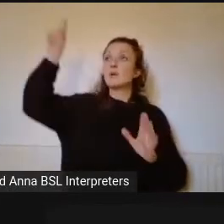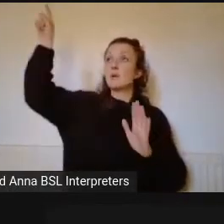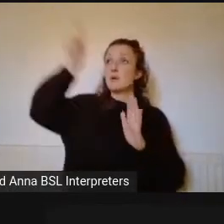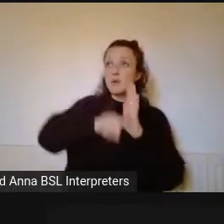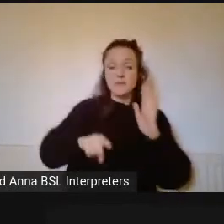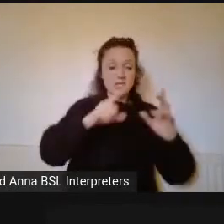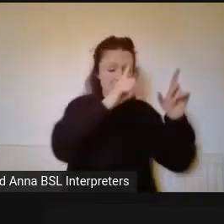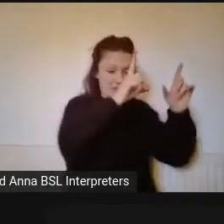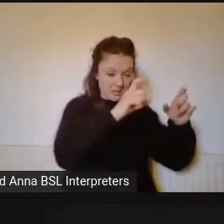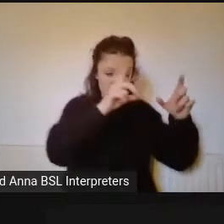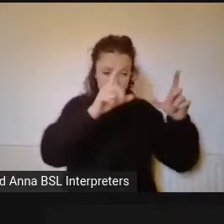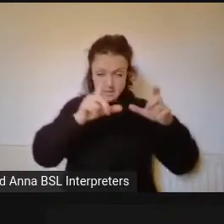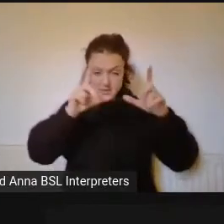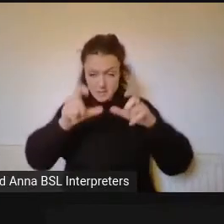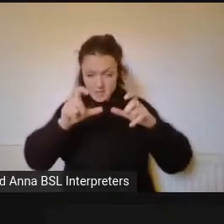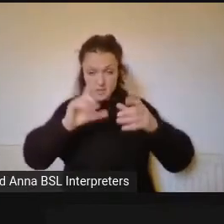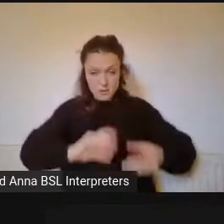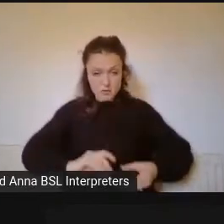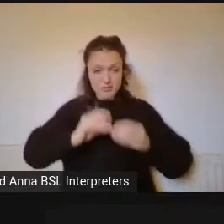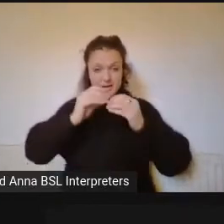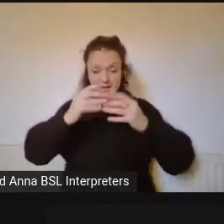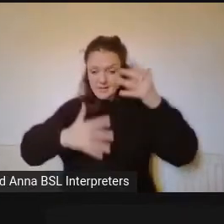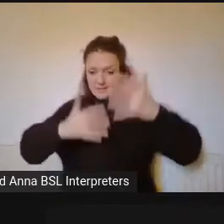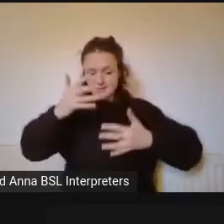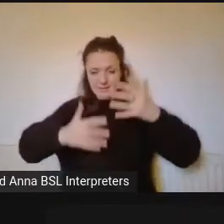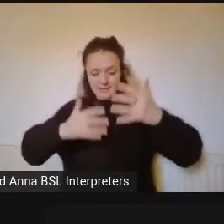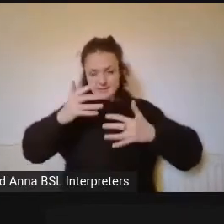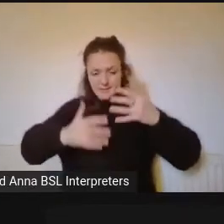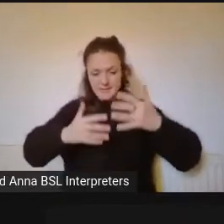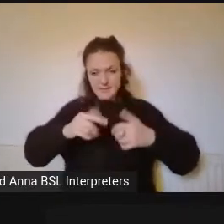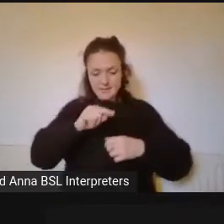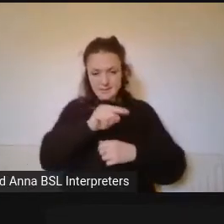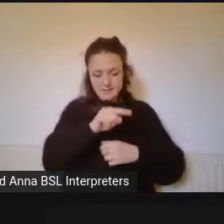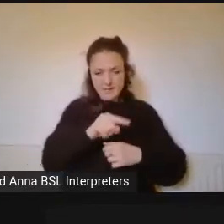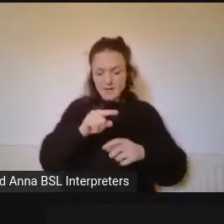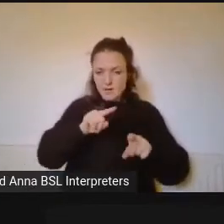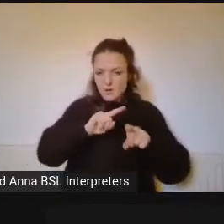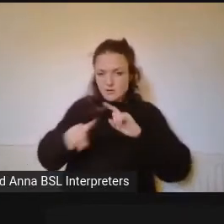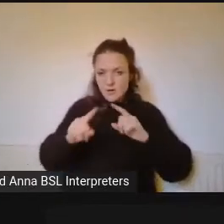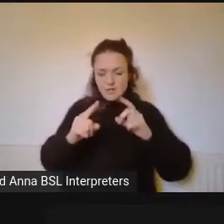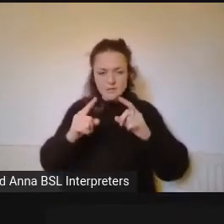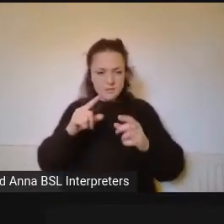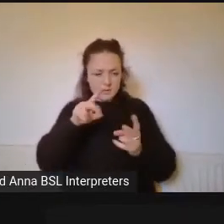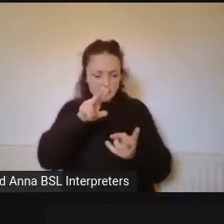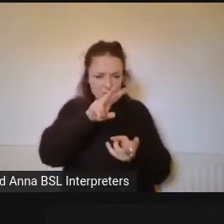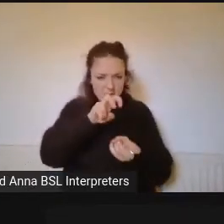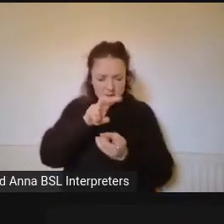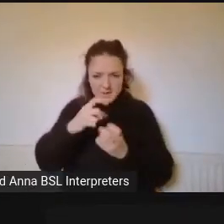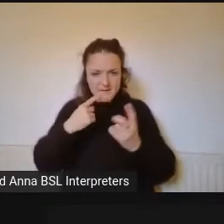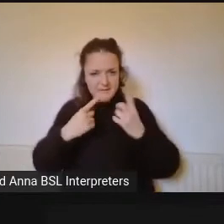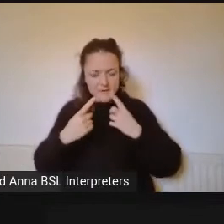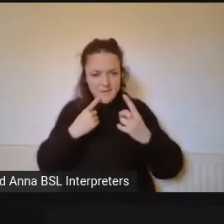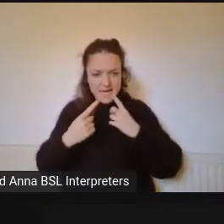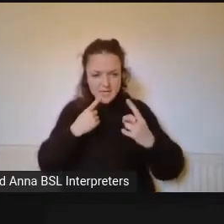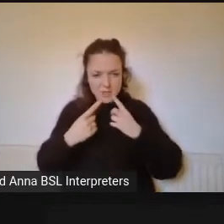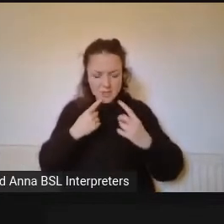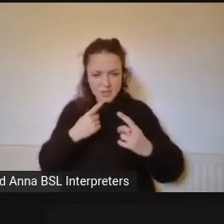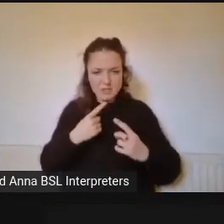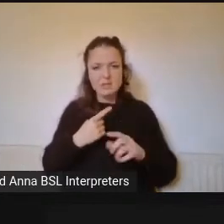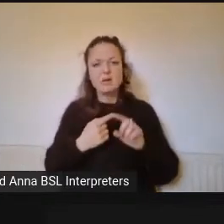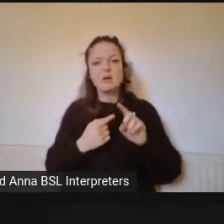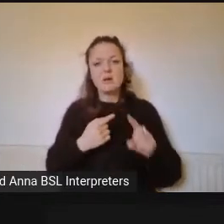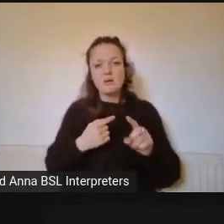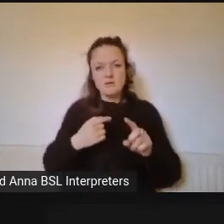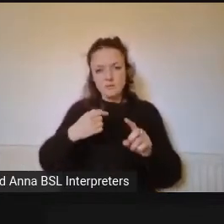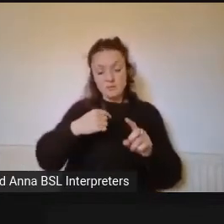lot of what I was interested in for a long time is trying to find those things. And then when I realized that maybe